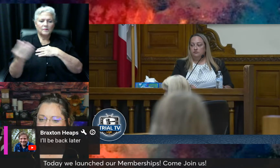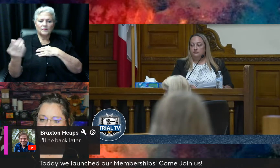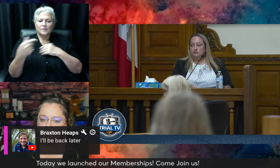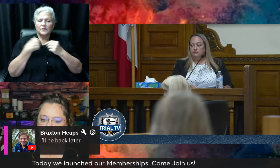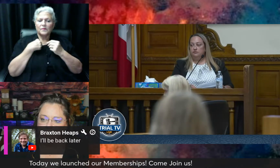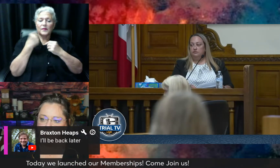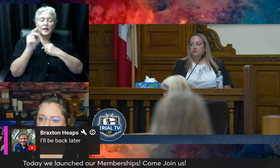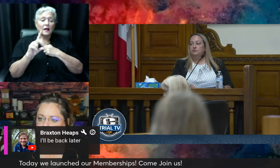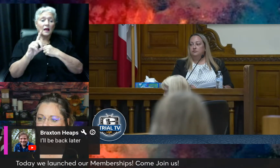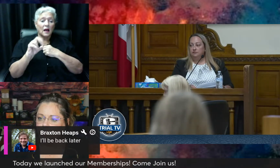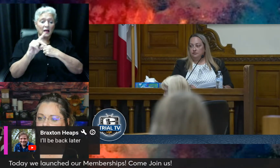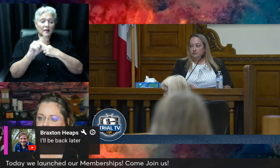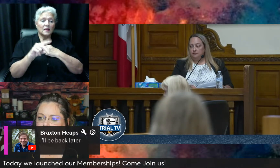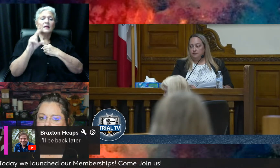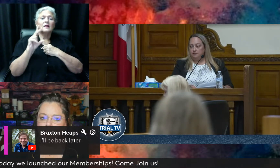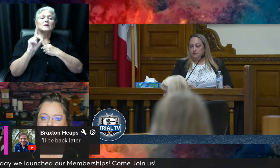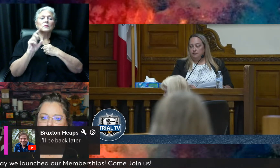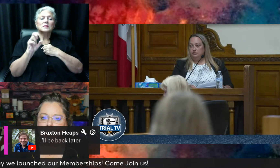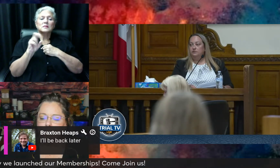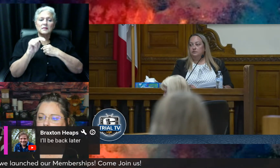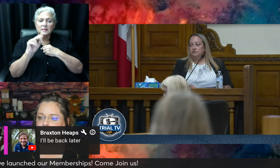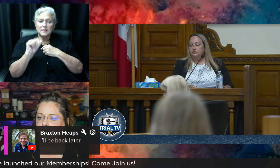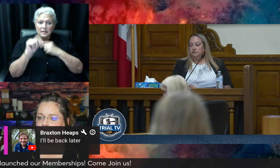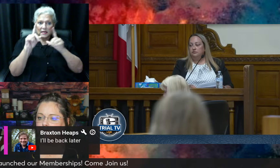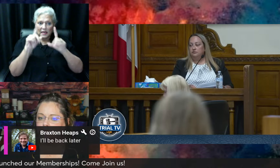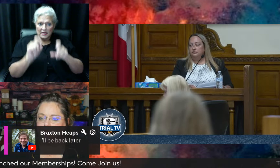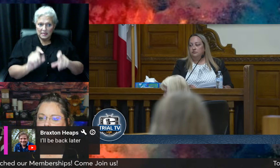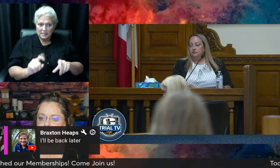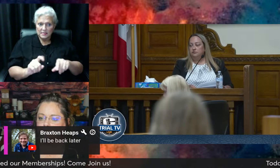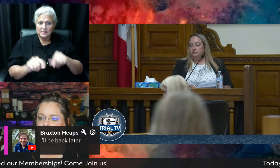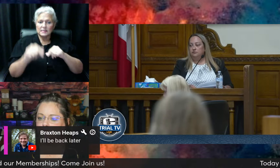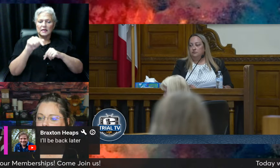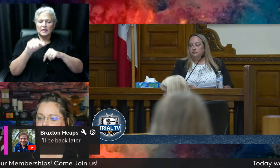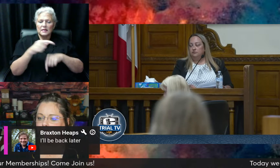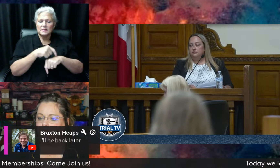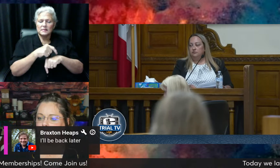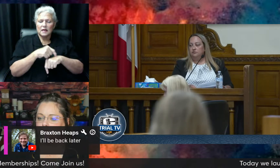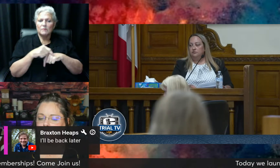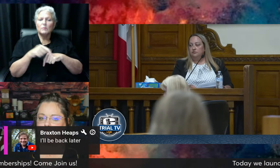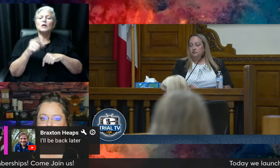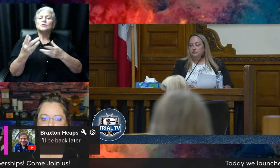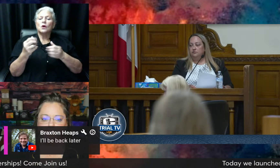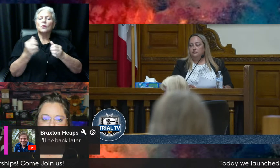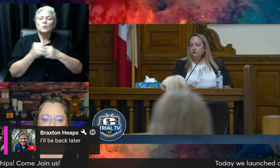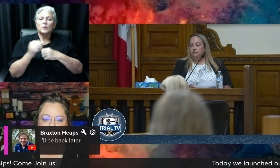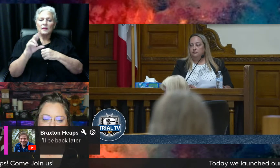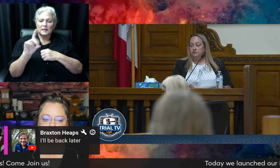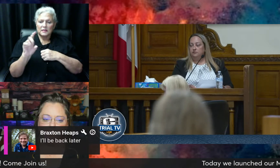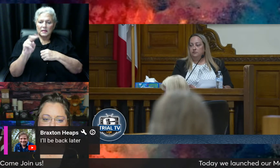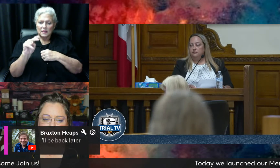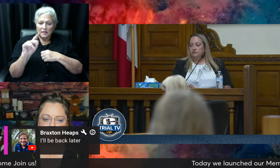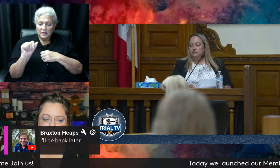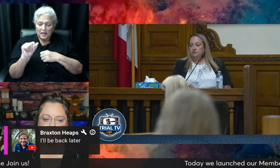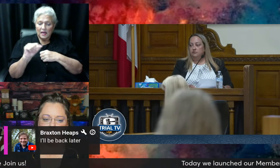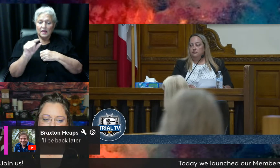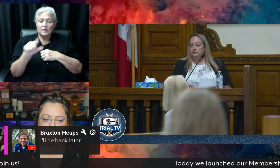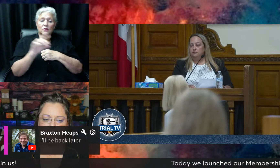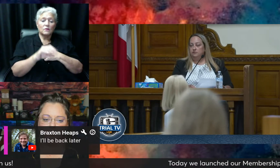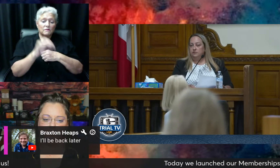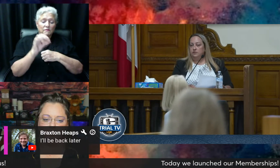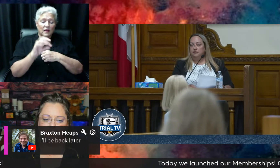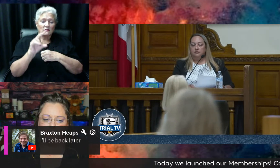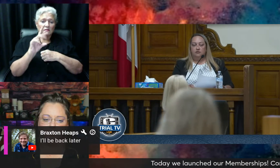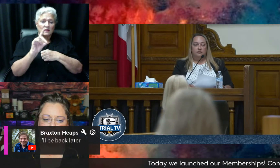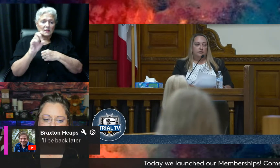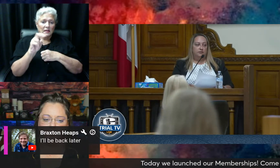DNA, the DNA testing that you did, you found DNA, but that didn't necessarily come from the blood, did